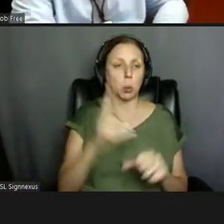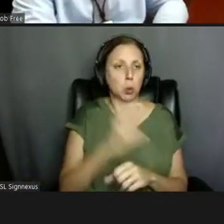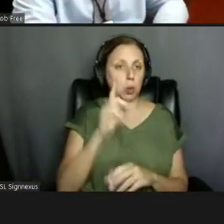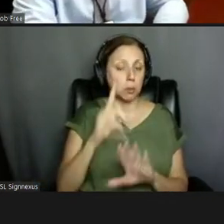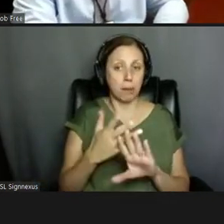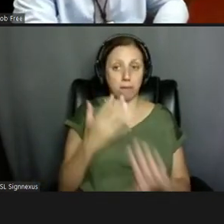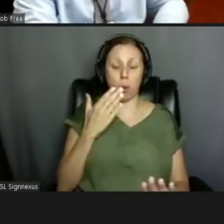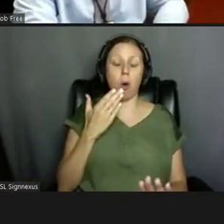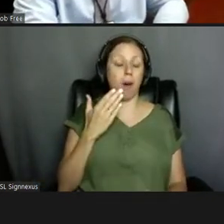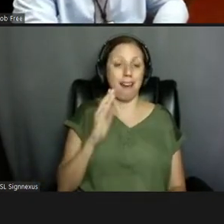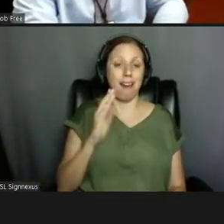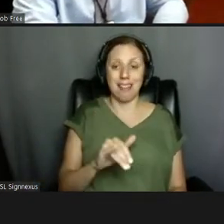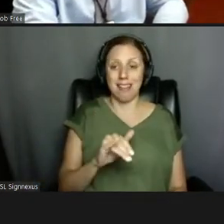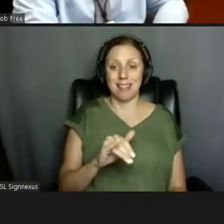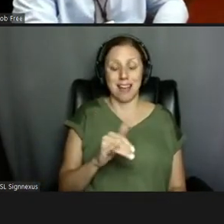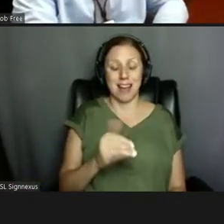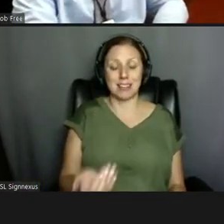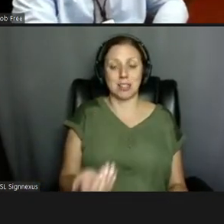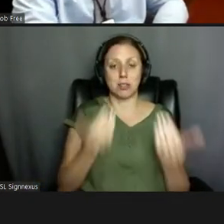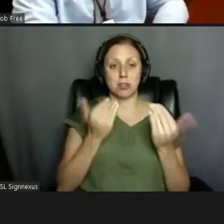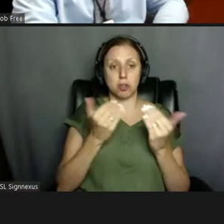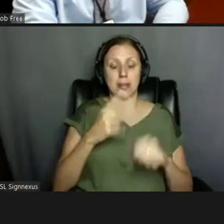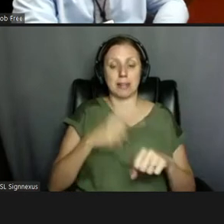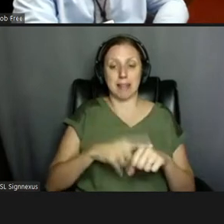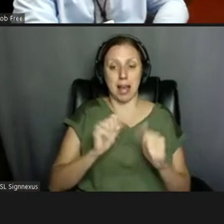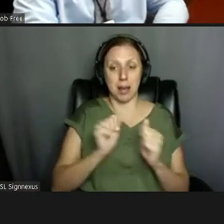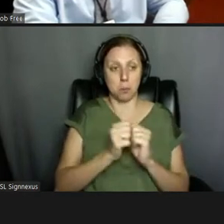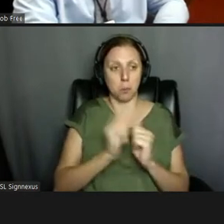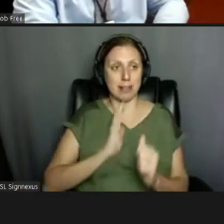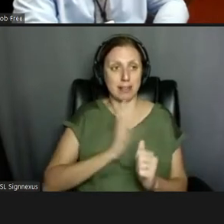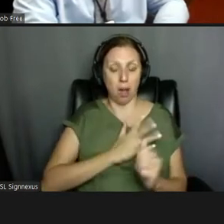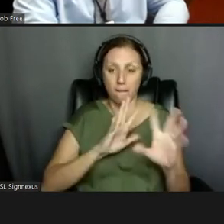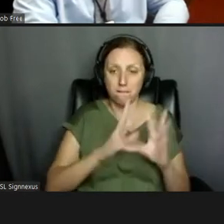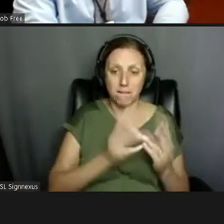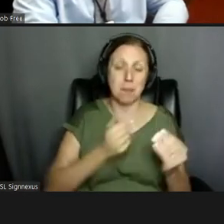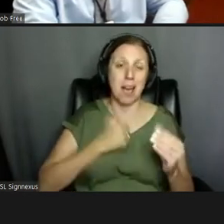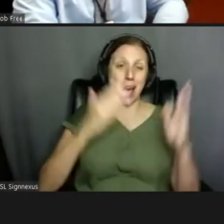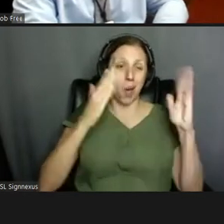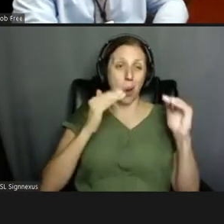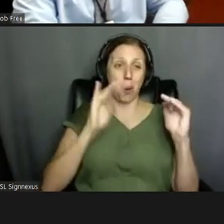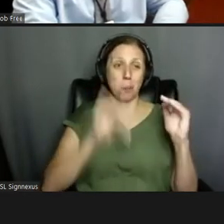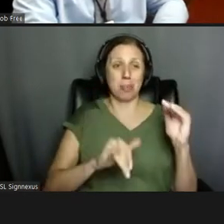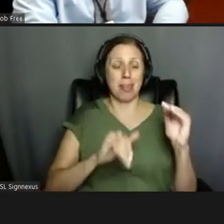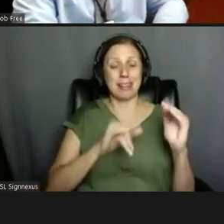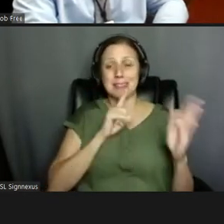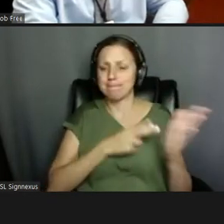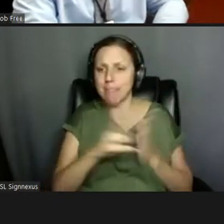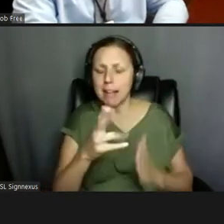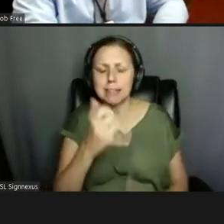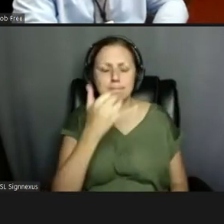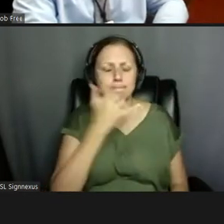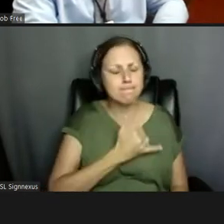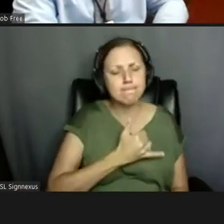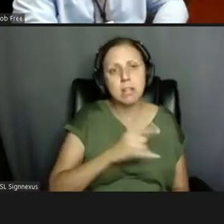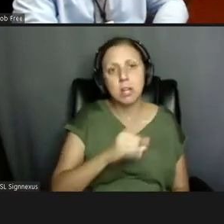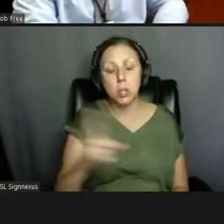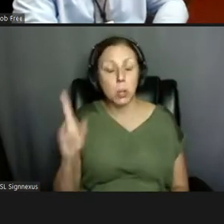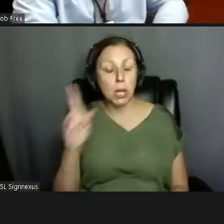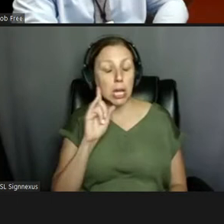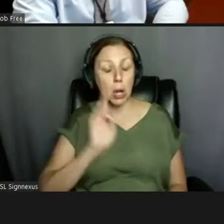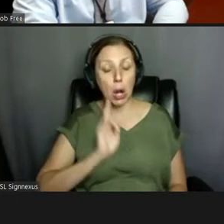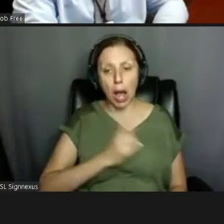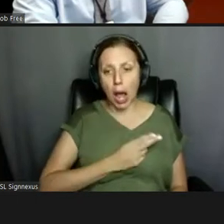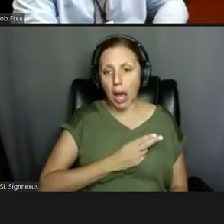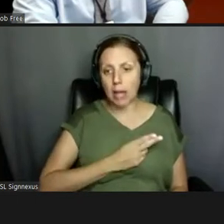know, it's eating up precious time with our families. And, you know, I hope this was just an honest mistake. You hear us, you know, nonstop on